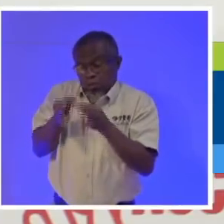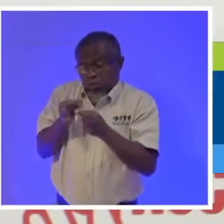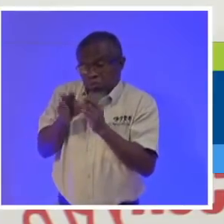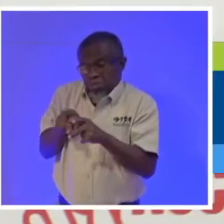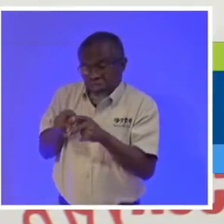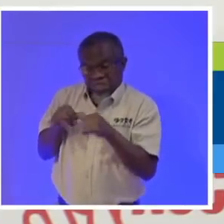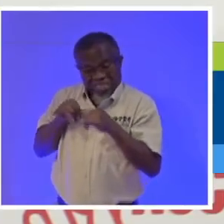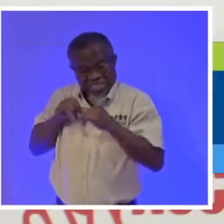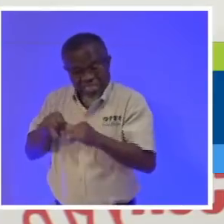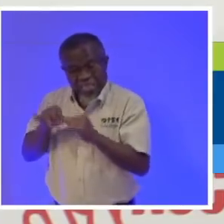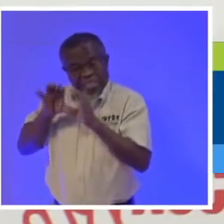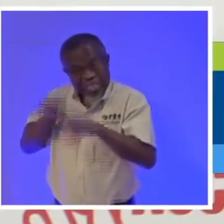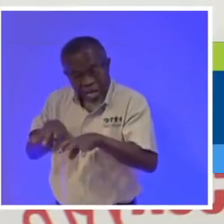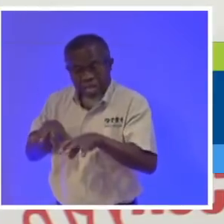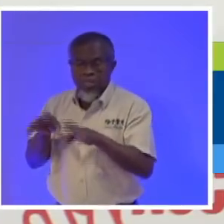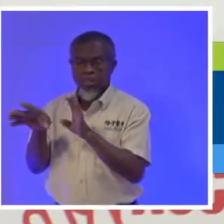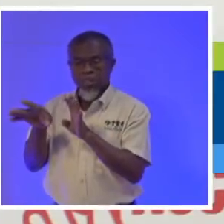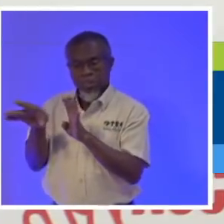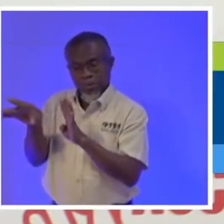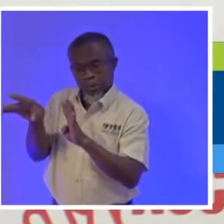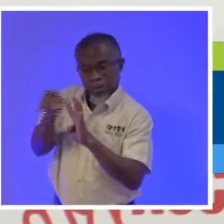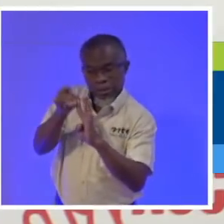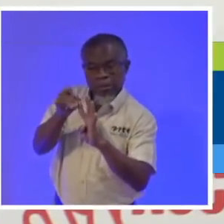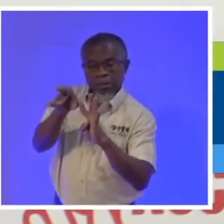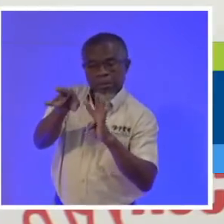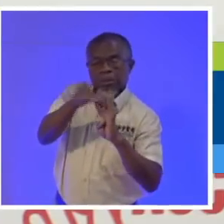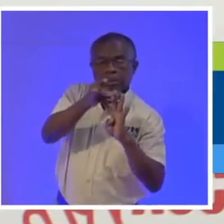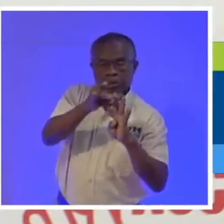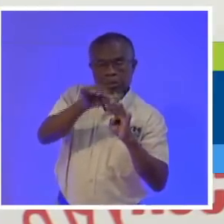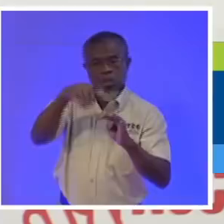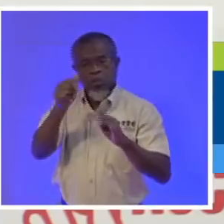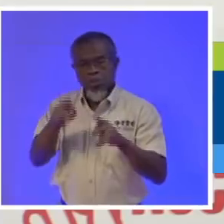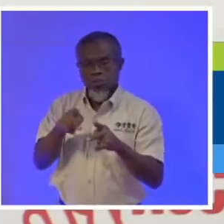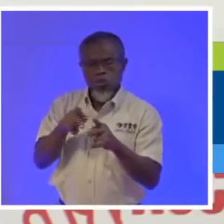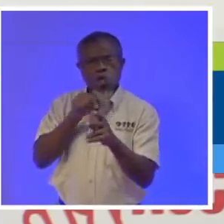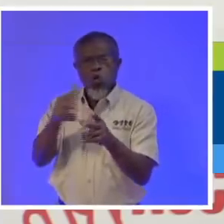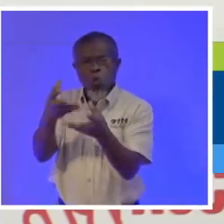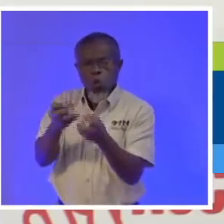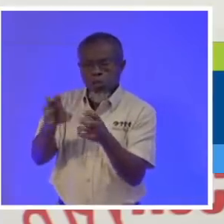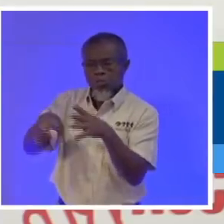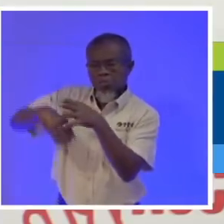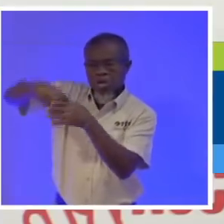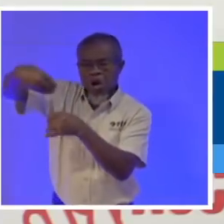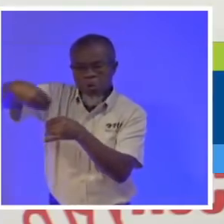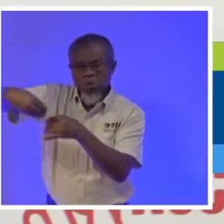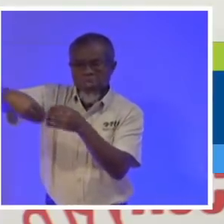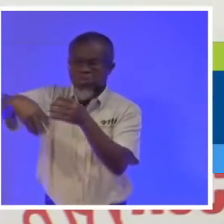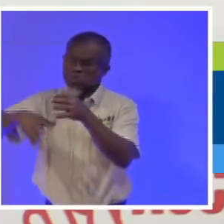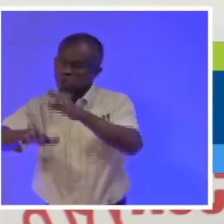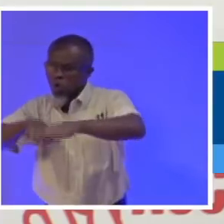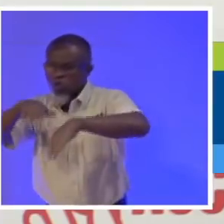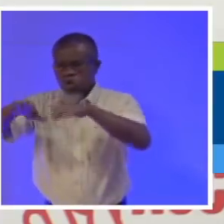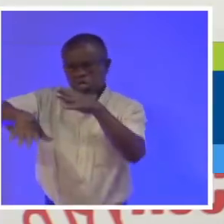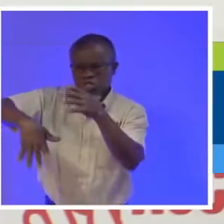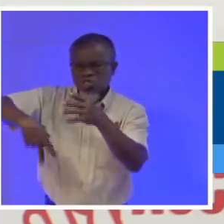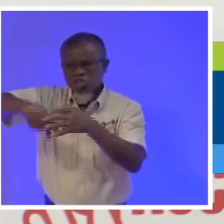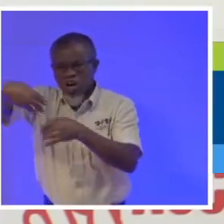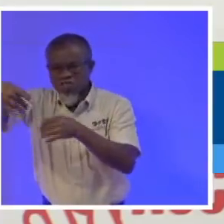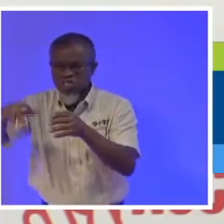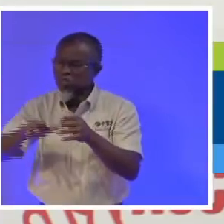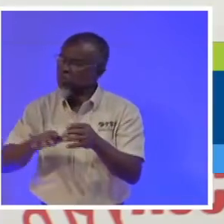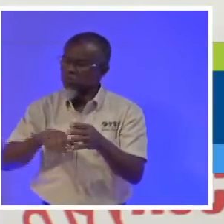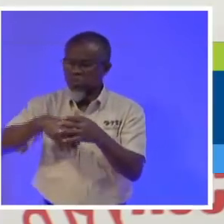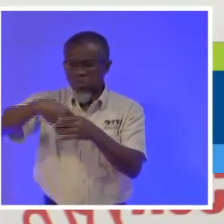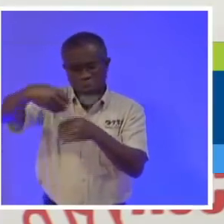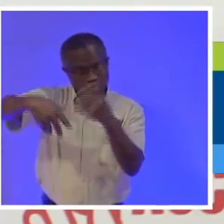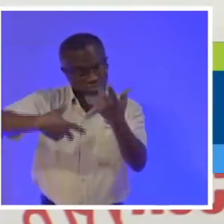meaning shedding virus, being out and about and continuing to contribute to the spread of the virus